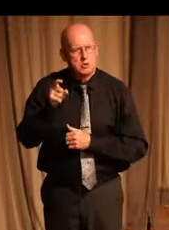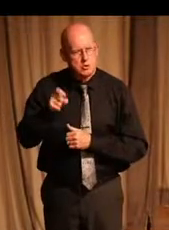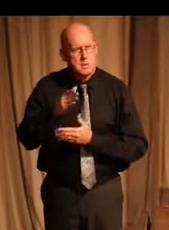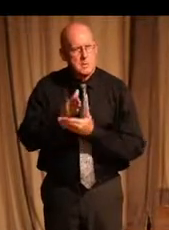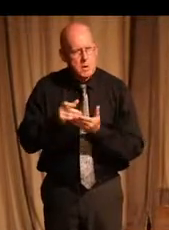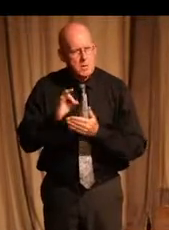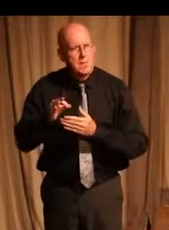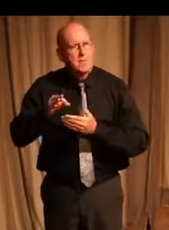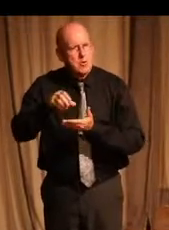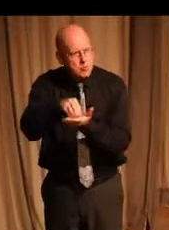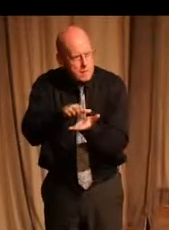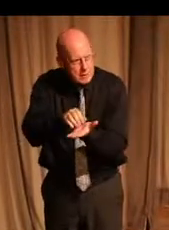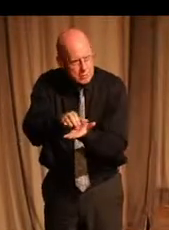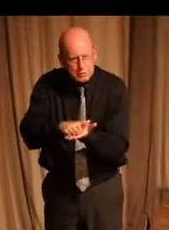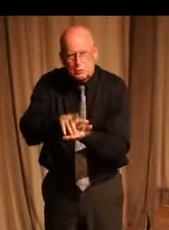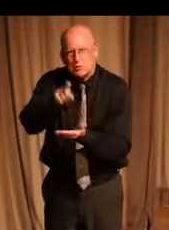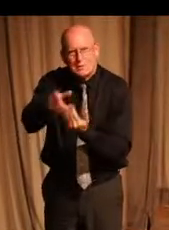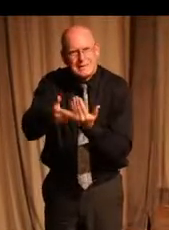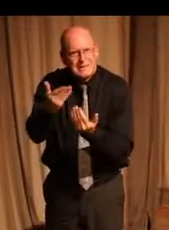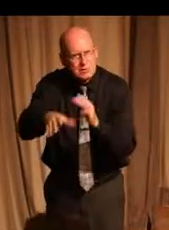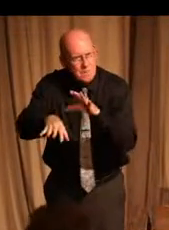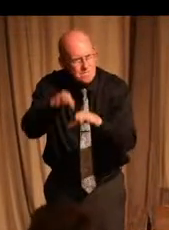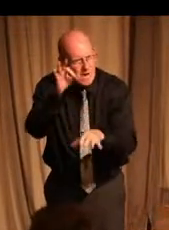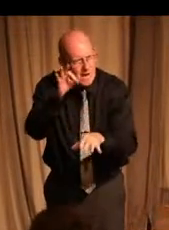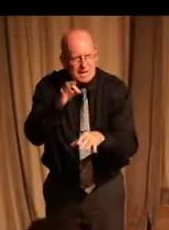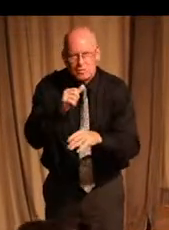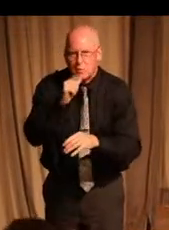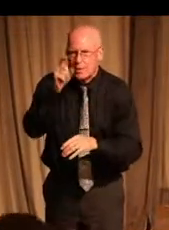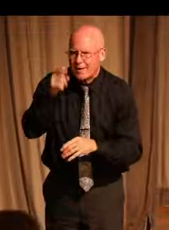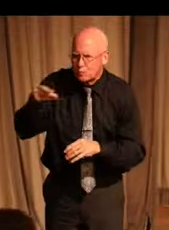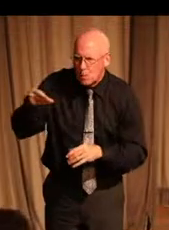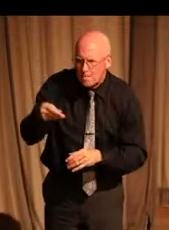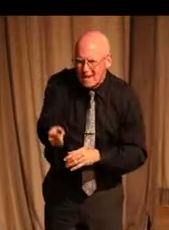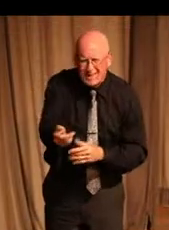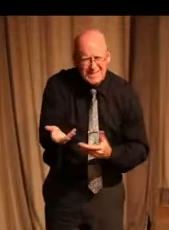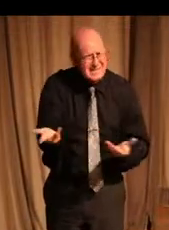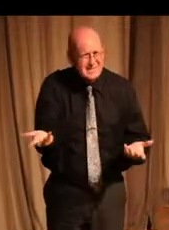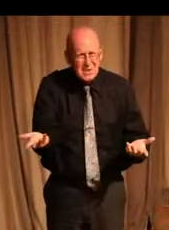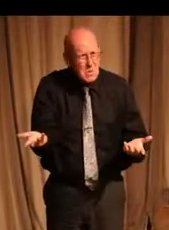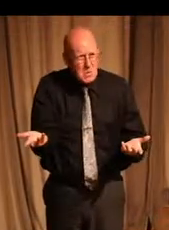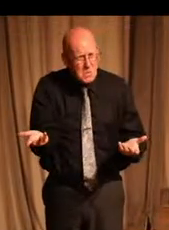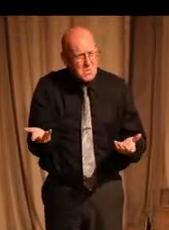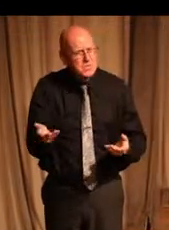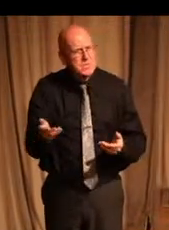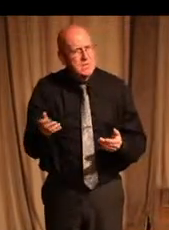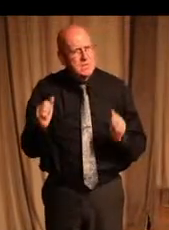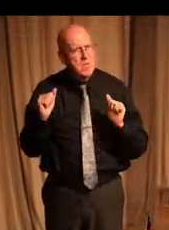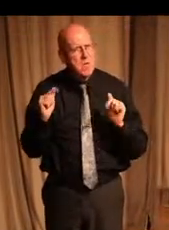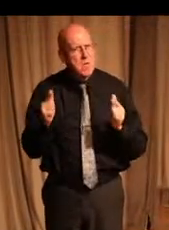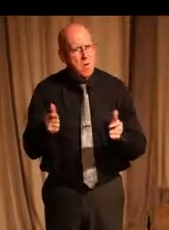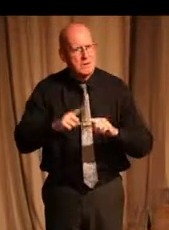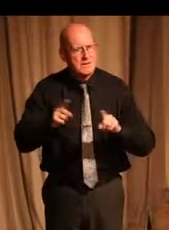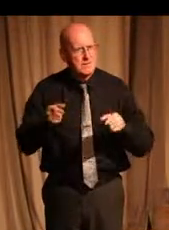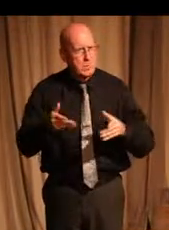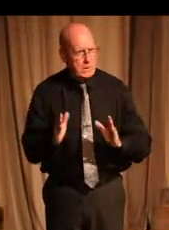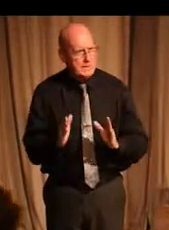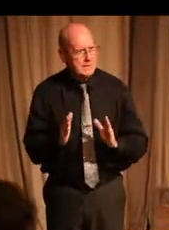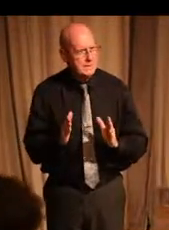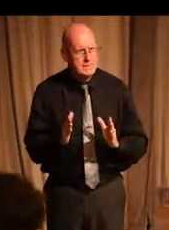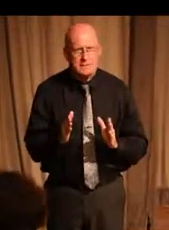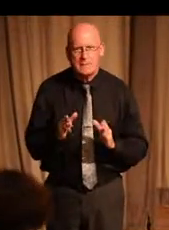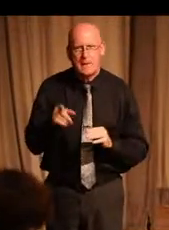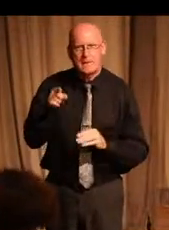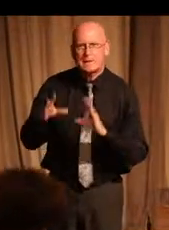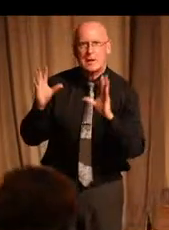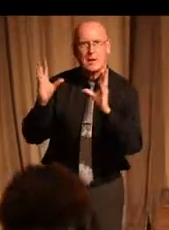record. It should be easy to find. You shouldn't necessarily have to pay for it. All of those ways in which I think, like,